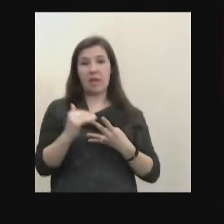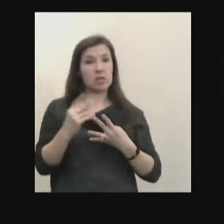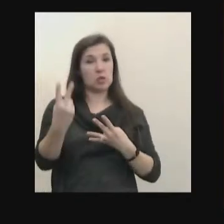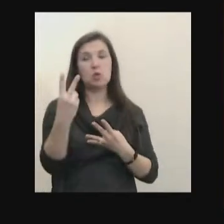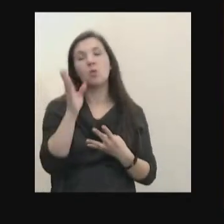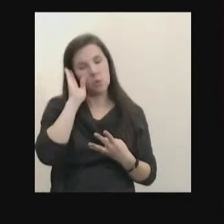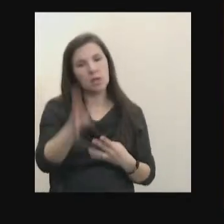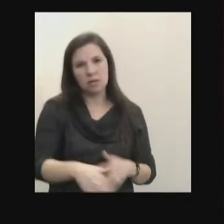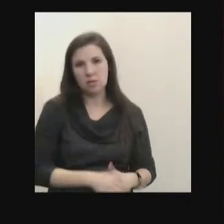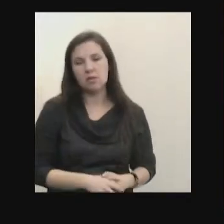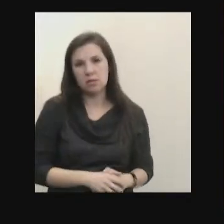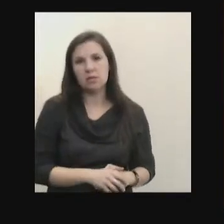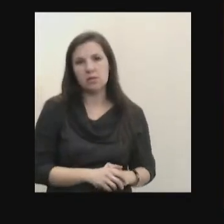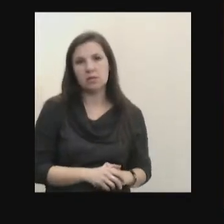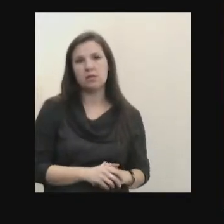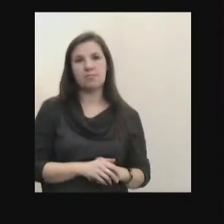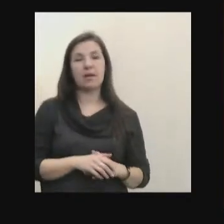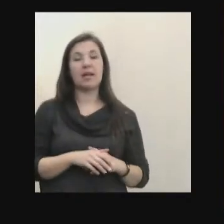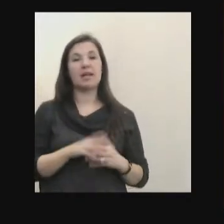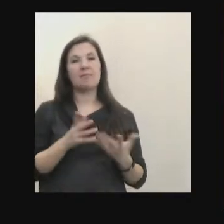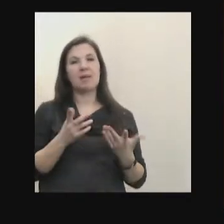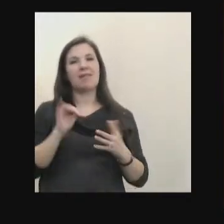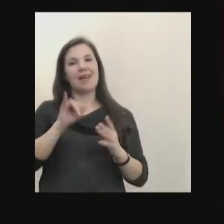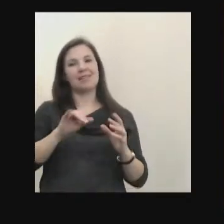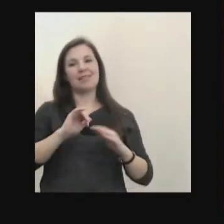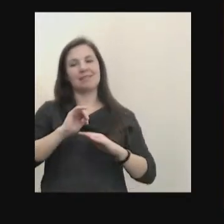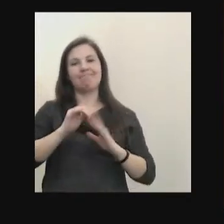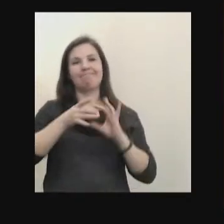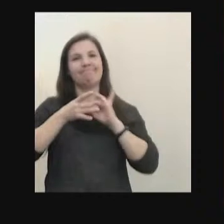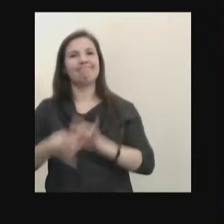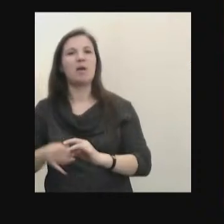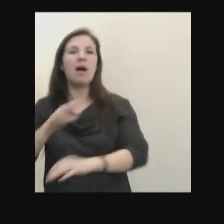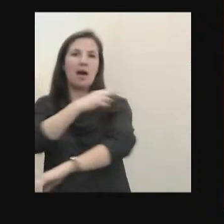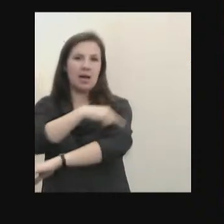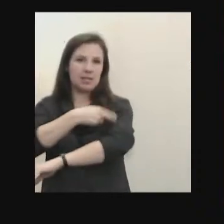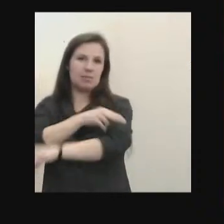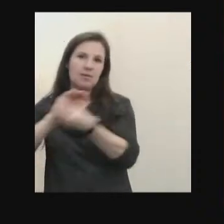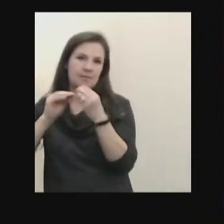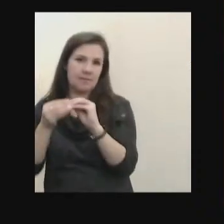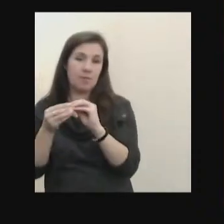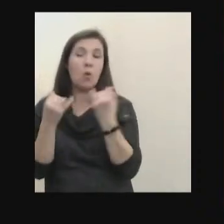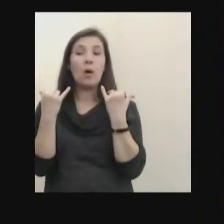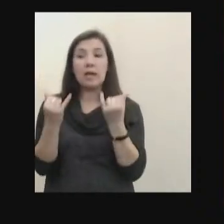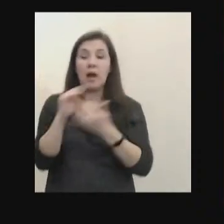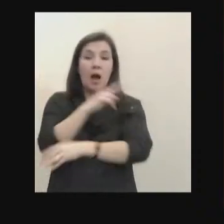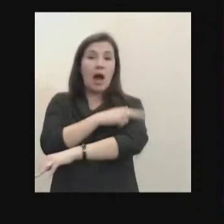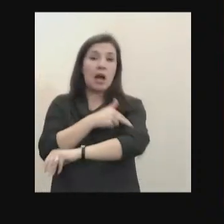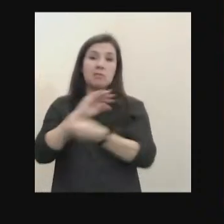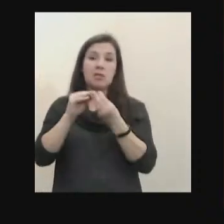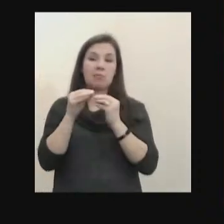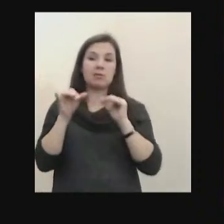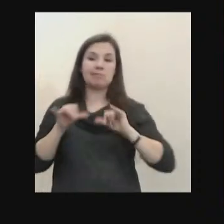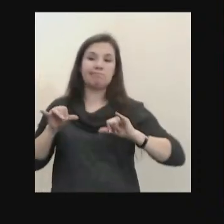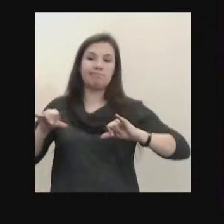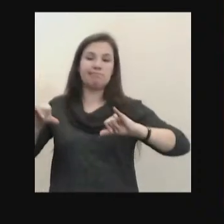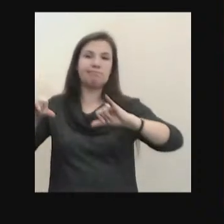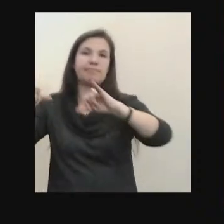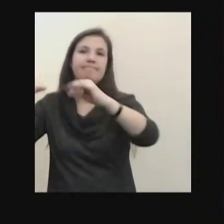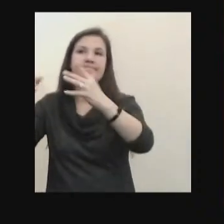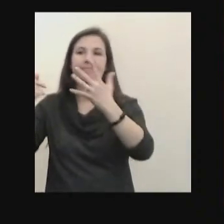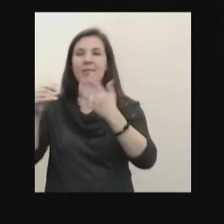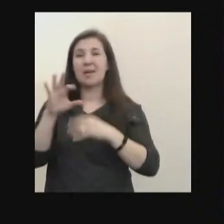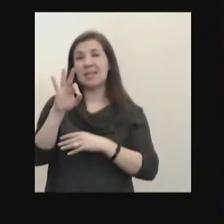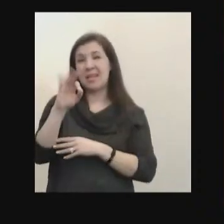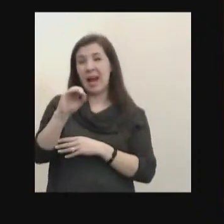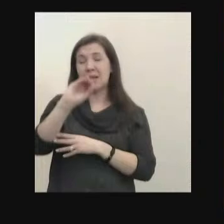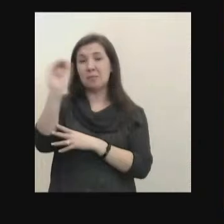But that's all going to be dependent on hospitalizations. And the hospitalizations really haven't changed much in the last couple of days. They've basically been at 90%